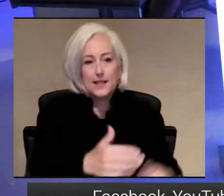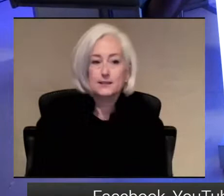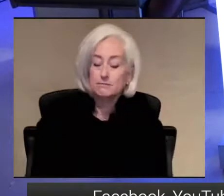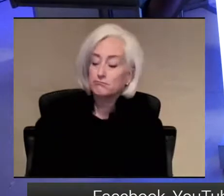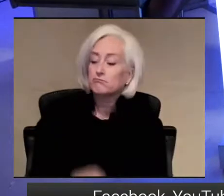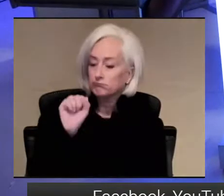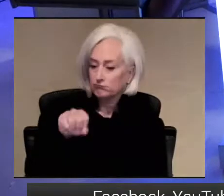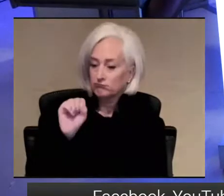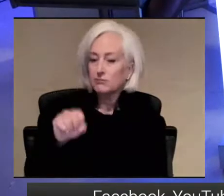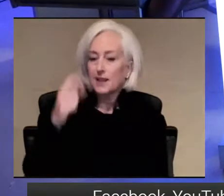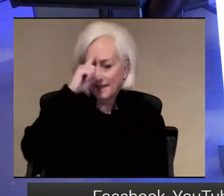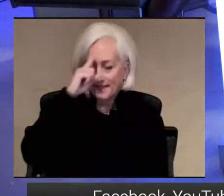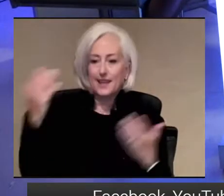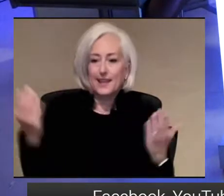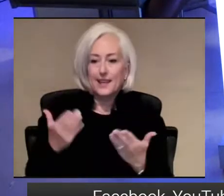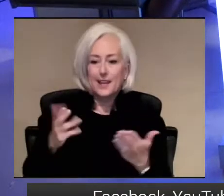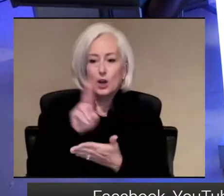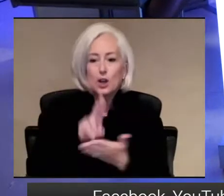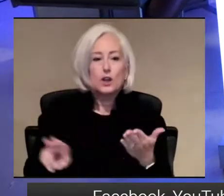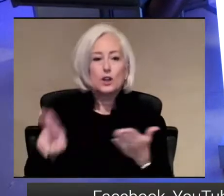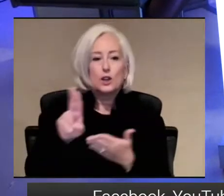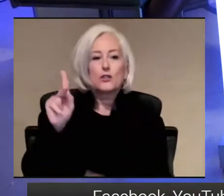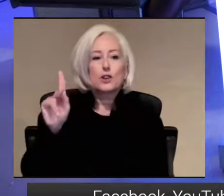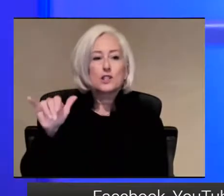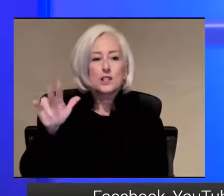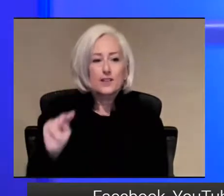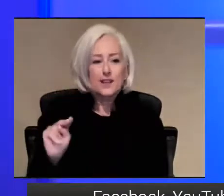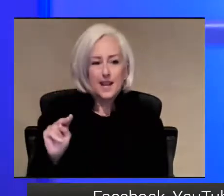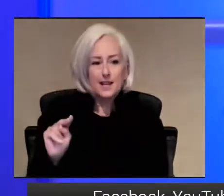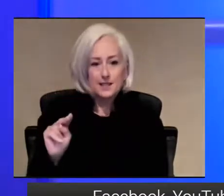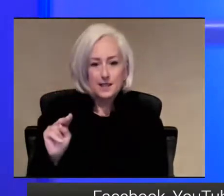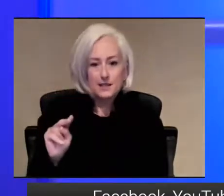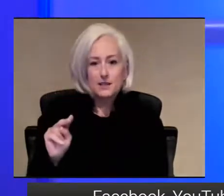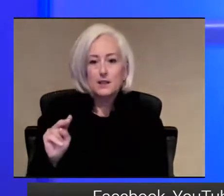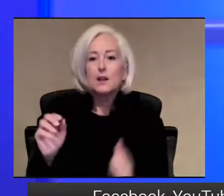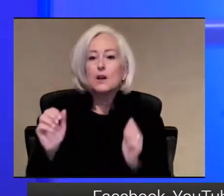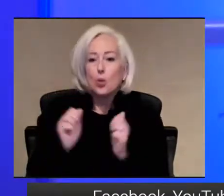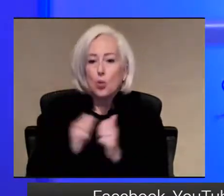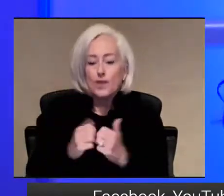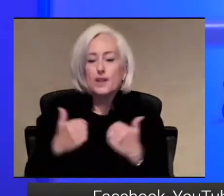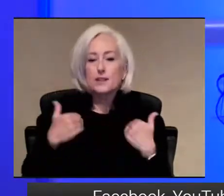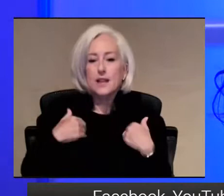the University of Kansas, we, with us having that lift,